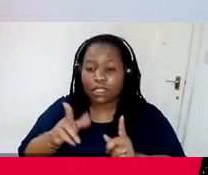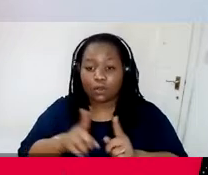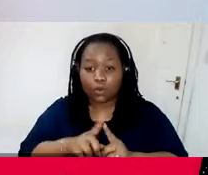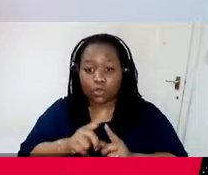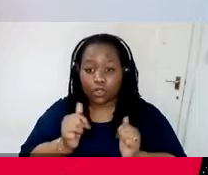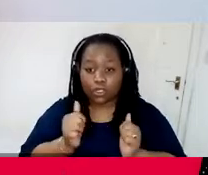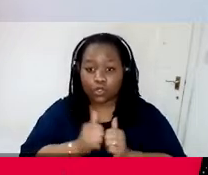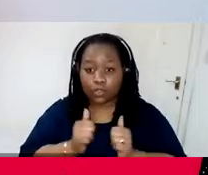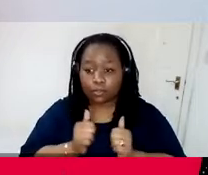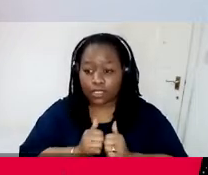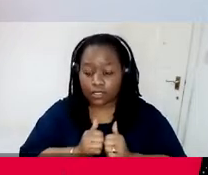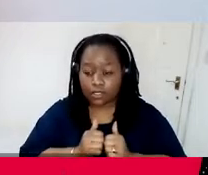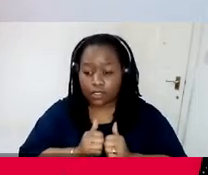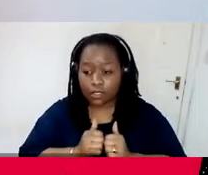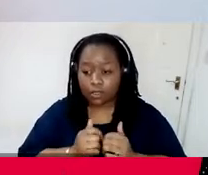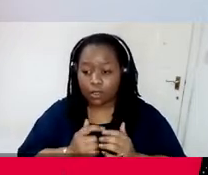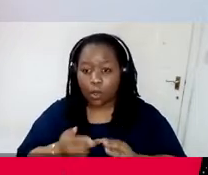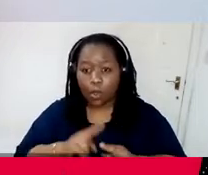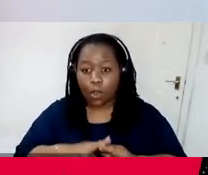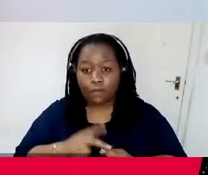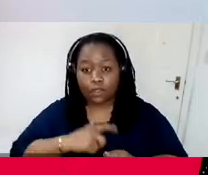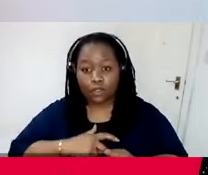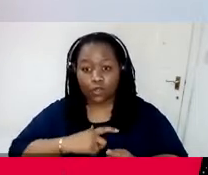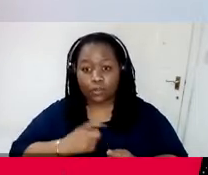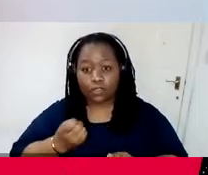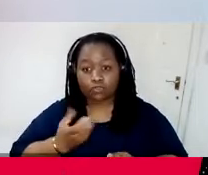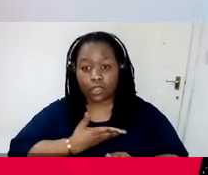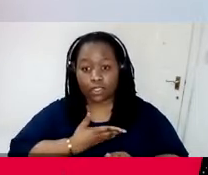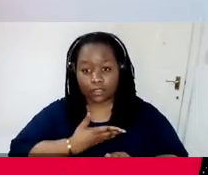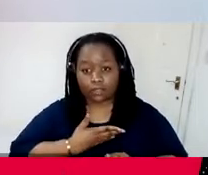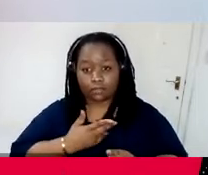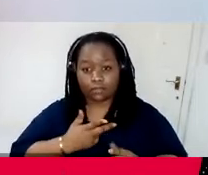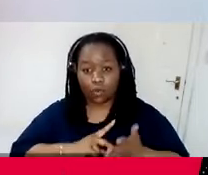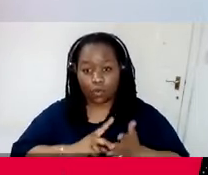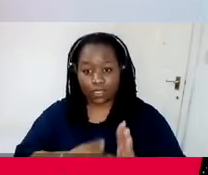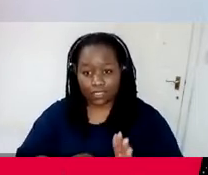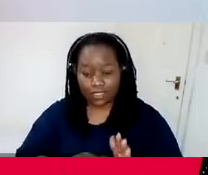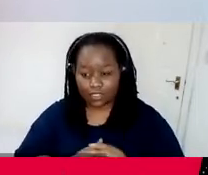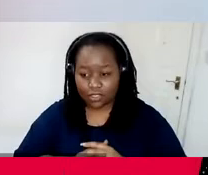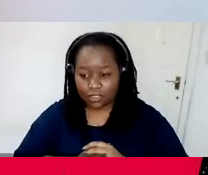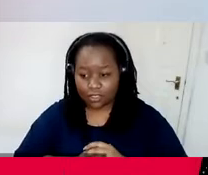documentation of human rights organizations.